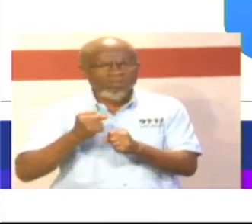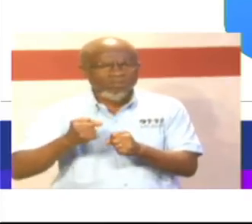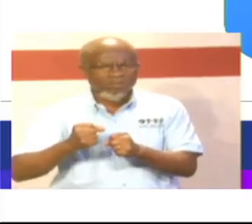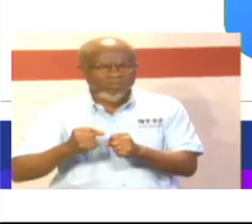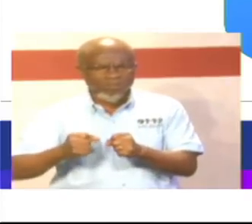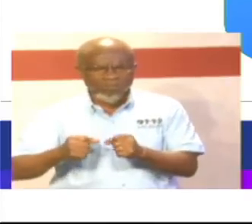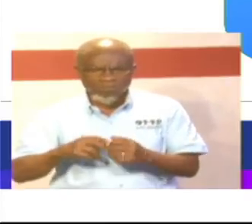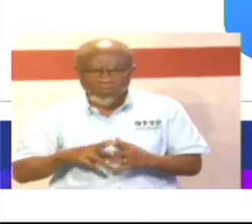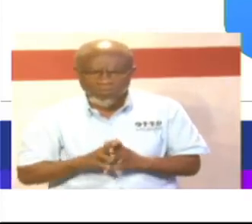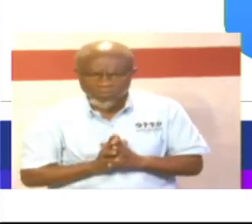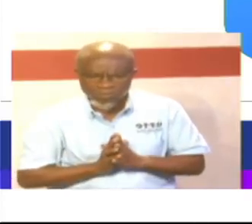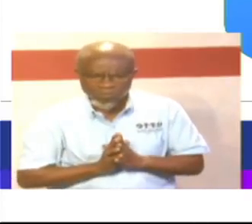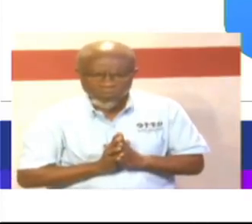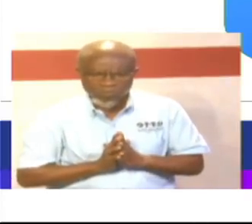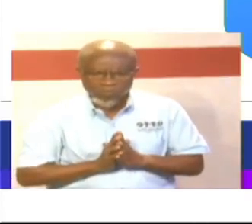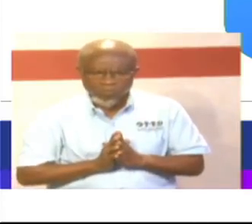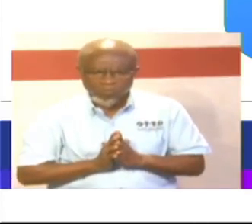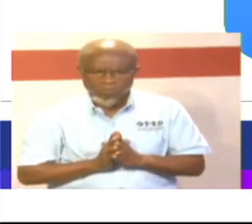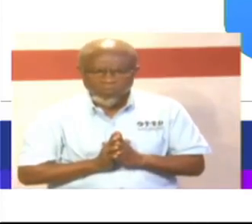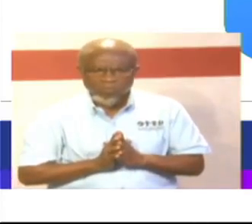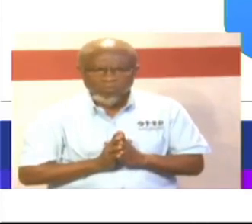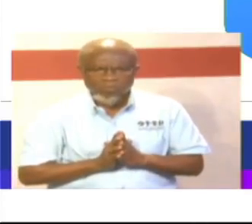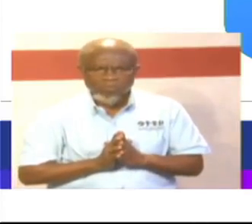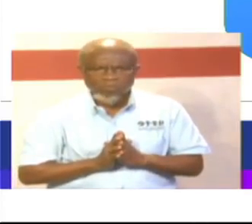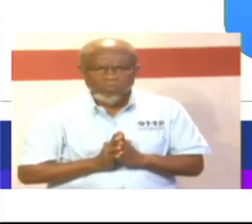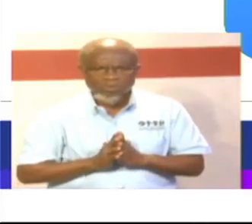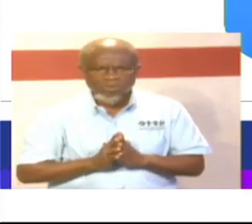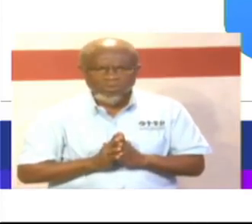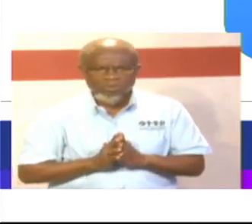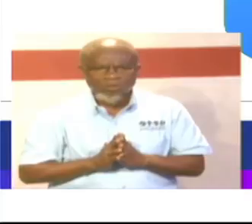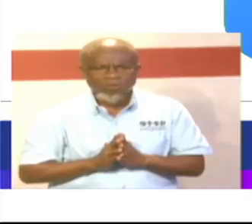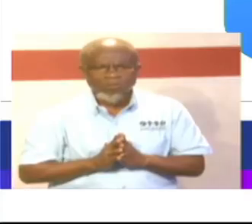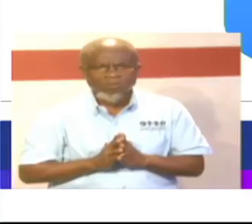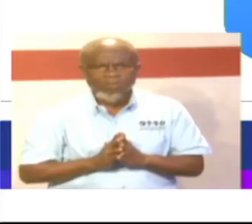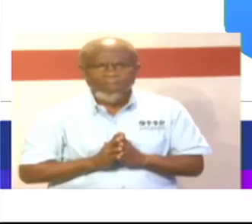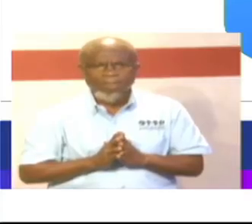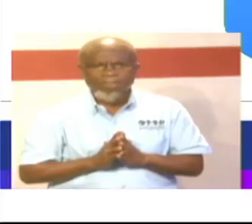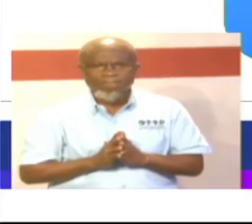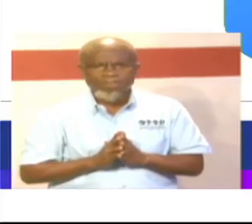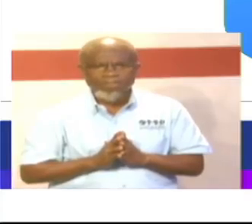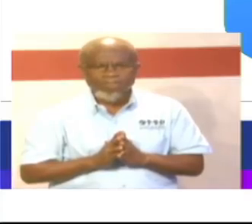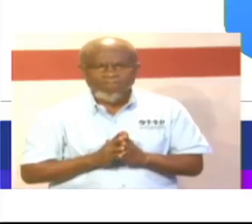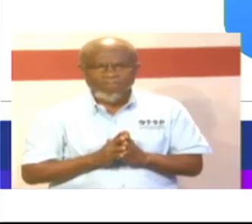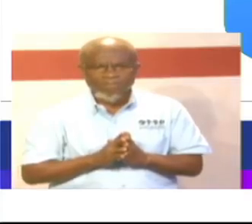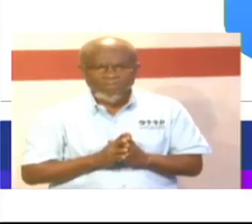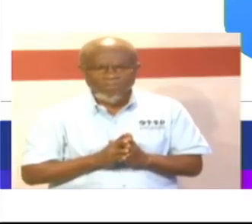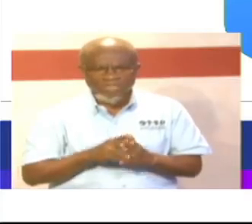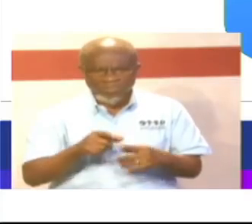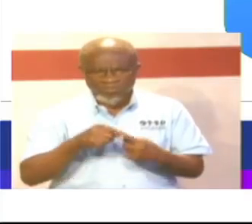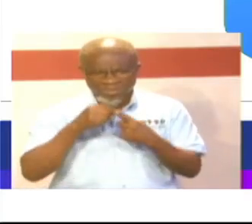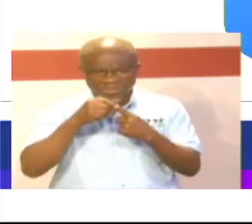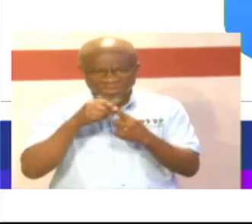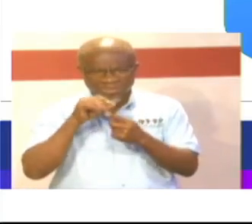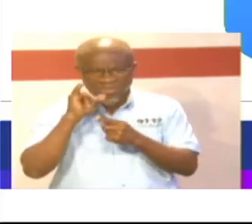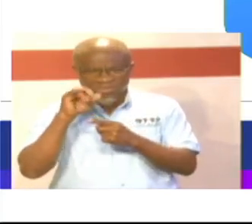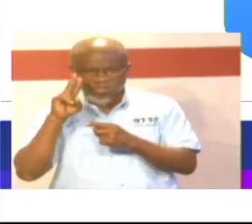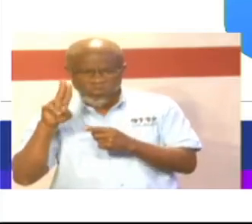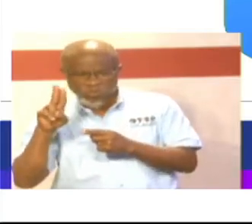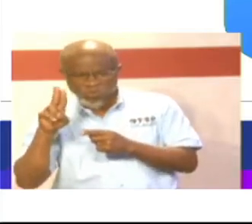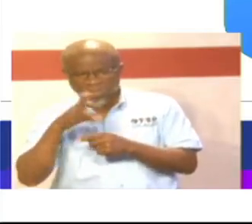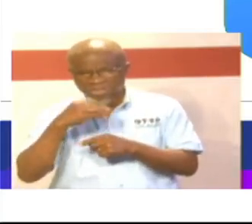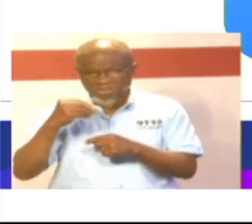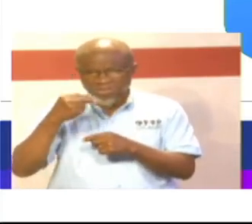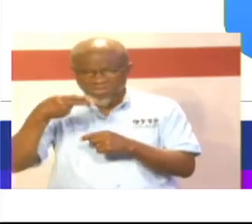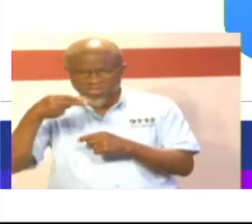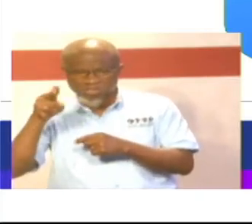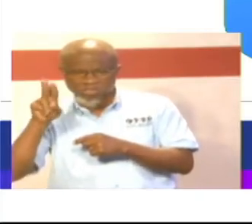for nurses and frontline staff during the pandemic, especially in the ICU and the HDU, as you would have indicated. Can